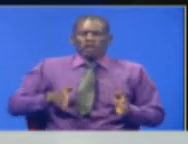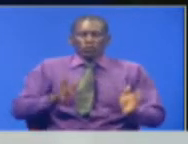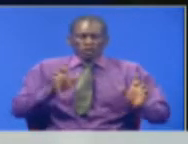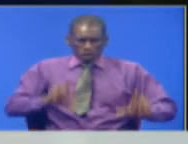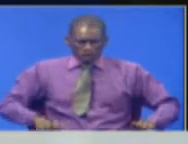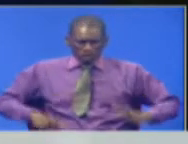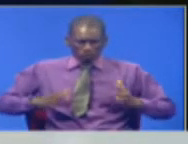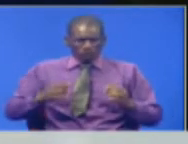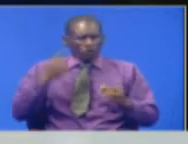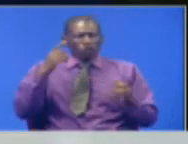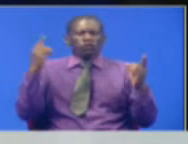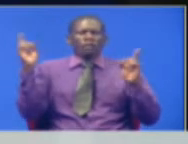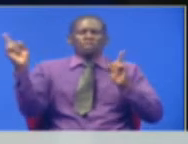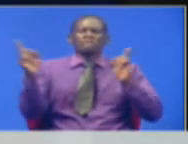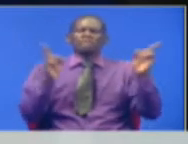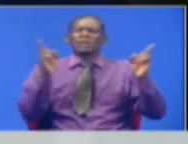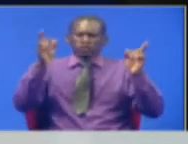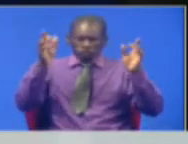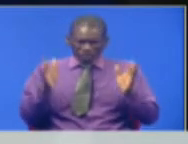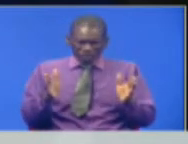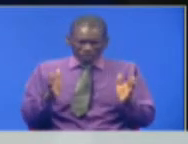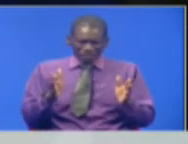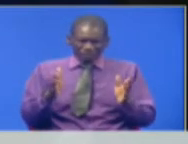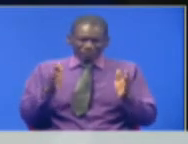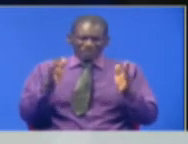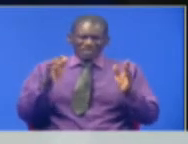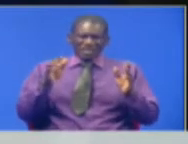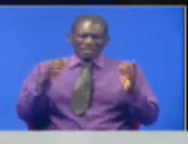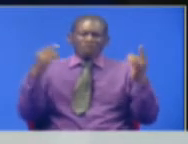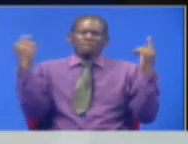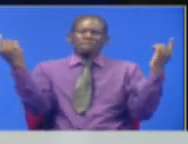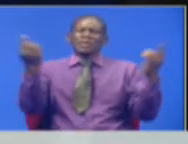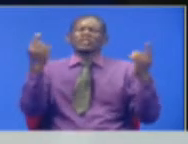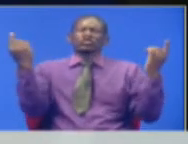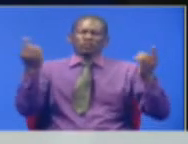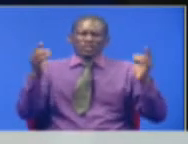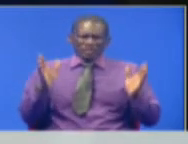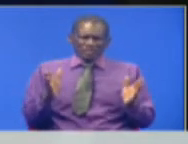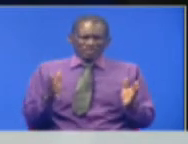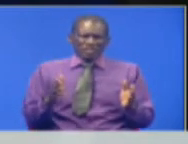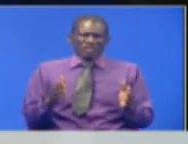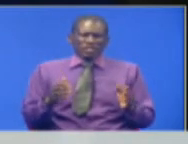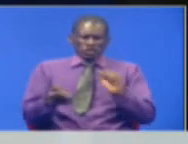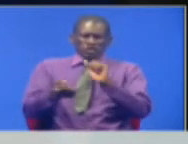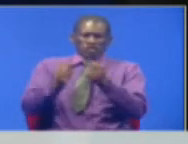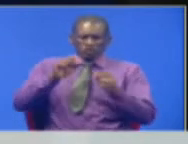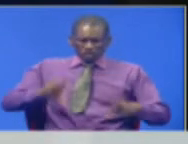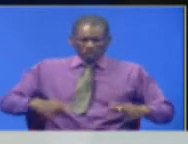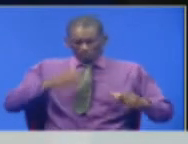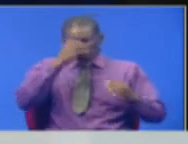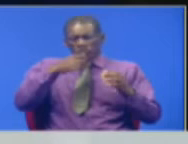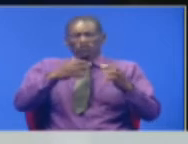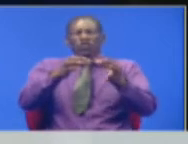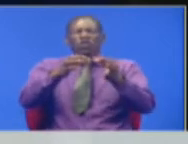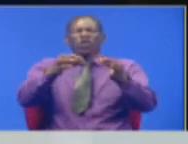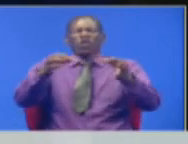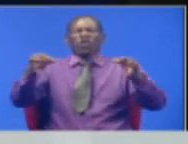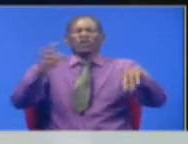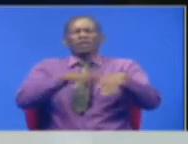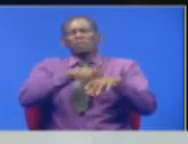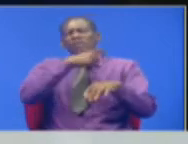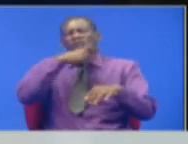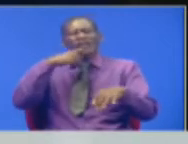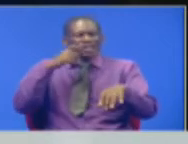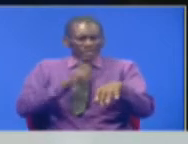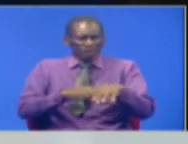For pastoralists, living off livestock has become that much harder owing to the long drought cycles, and they've had to find ways